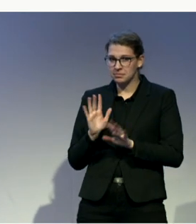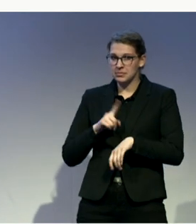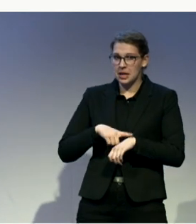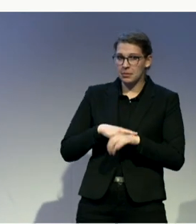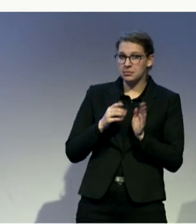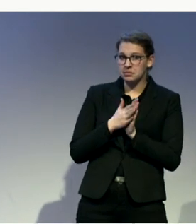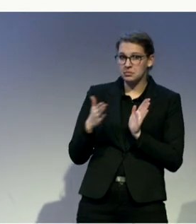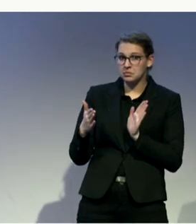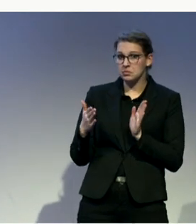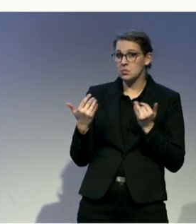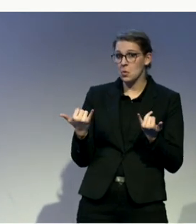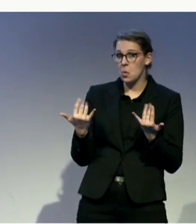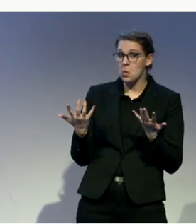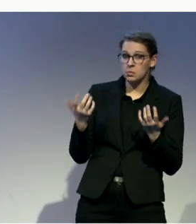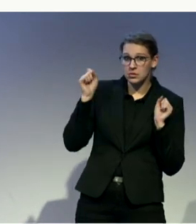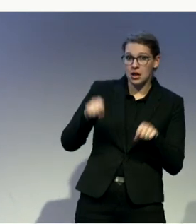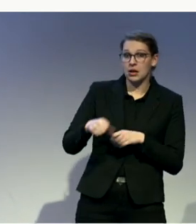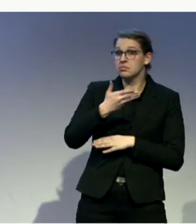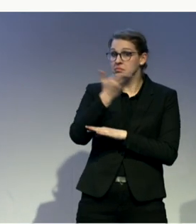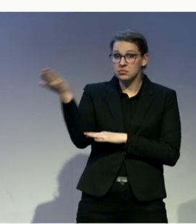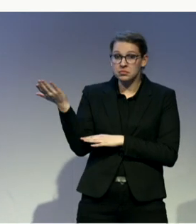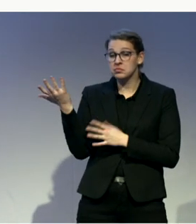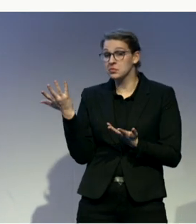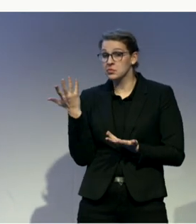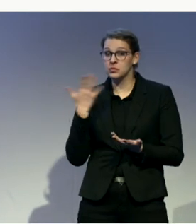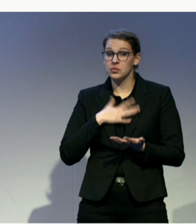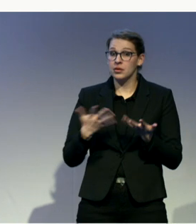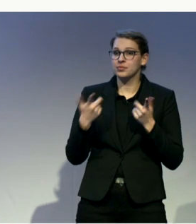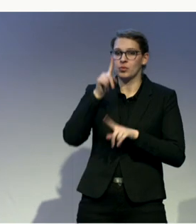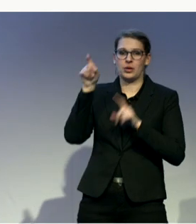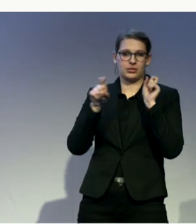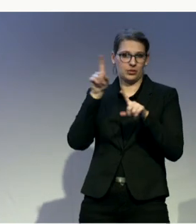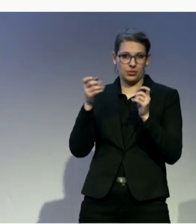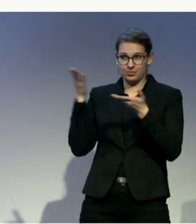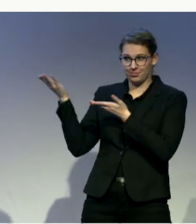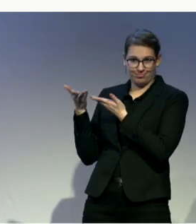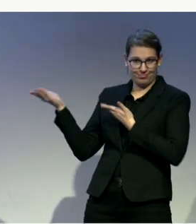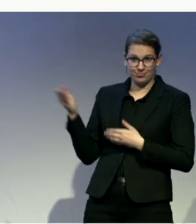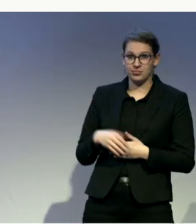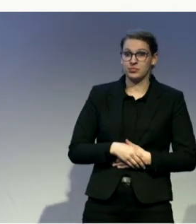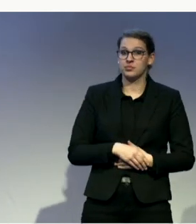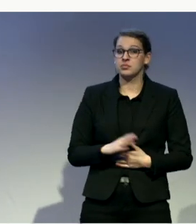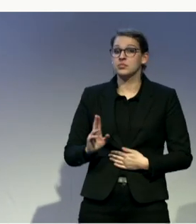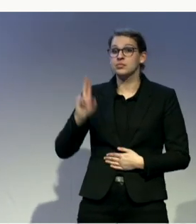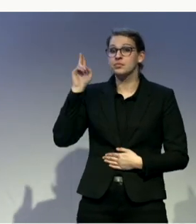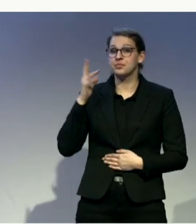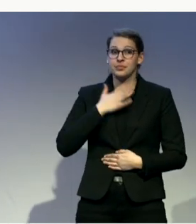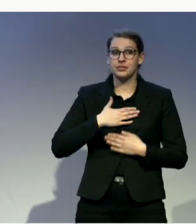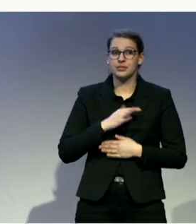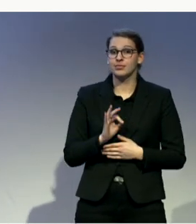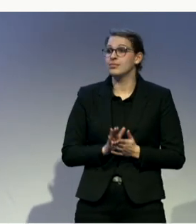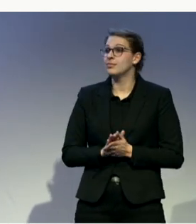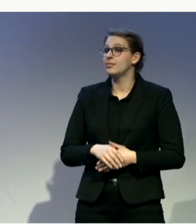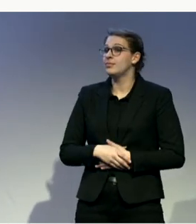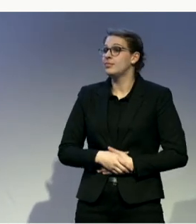I will open the floor to the audience. So please, if you have a question, raise your hand. I would like to take,